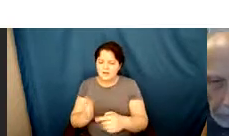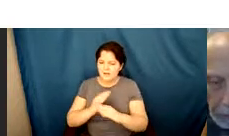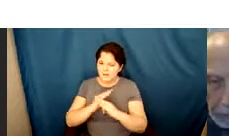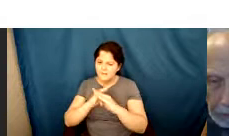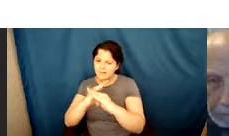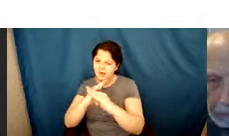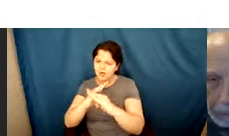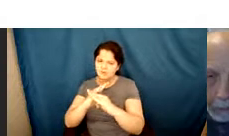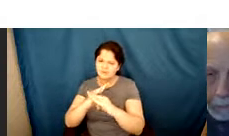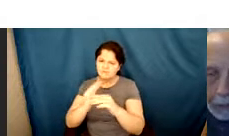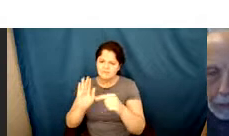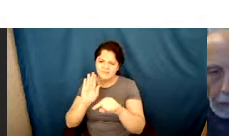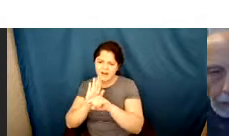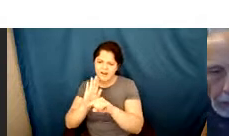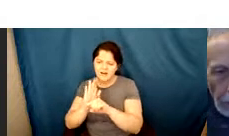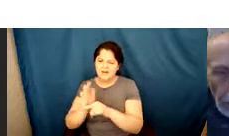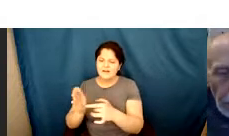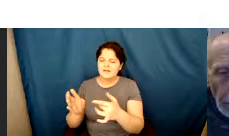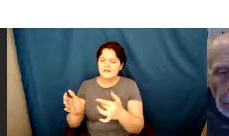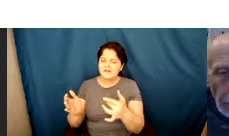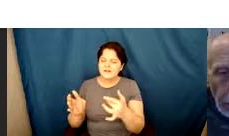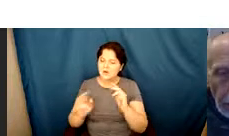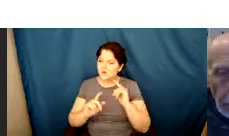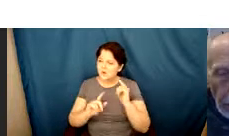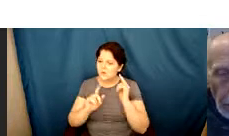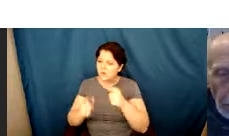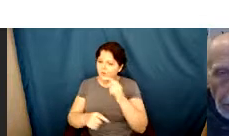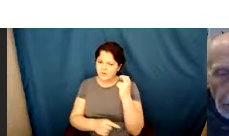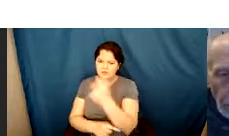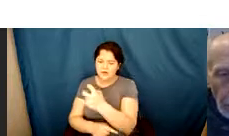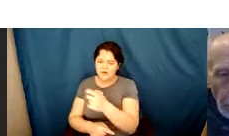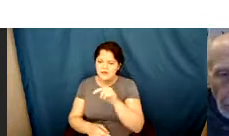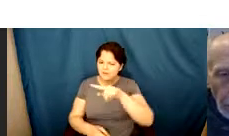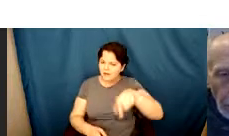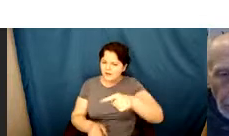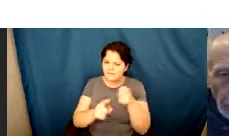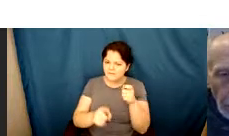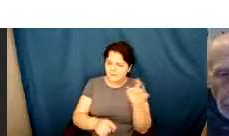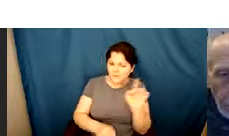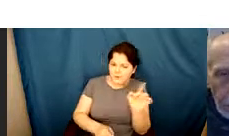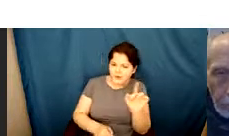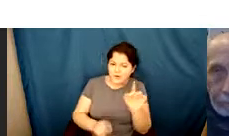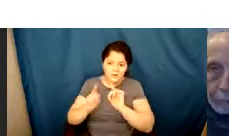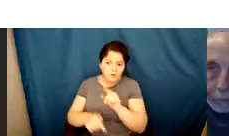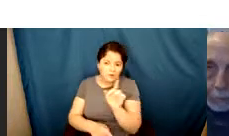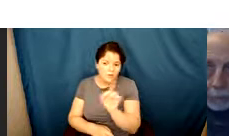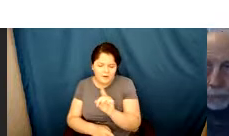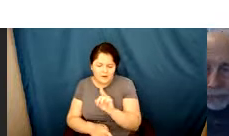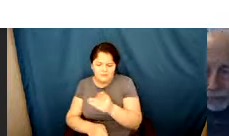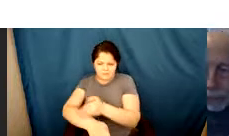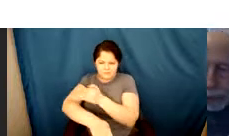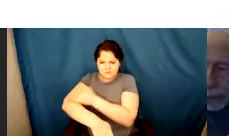they might encounter getting to transit, where they're coming from, where they're going, what would make the station better.